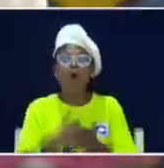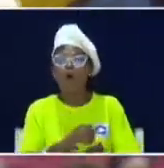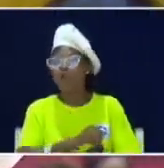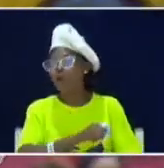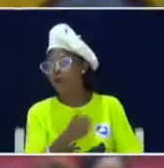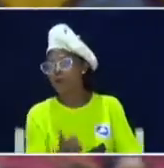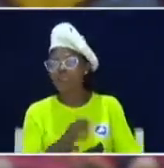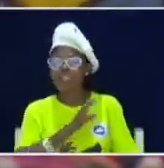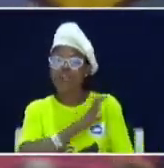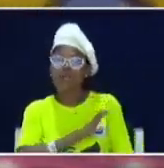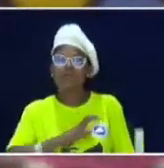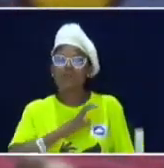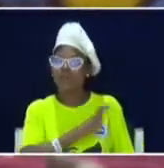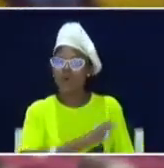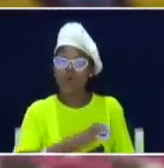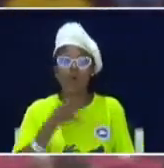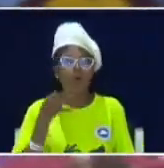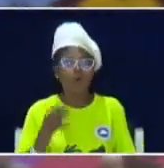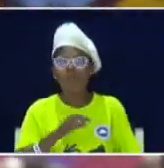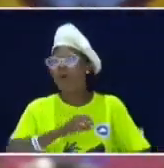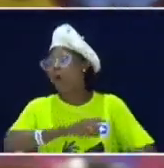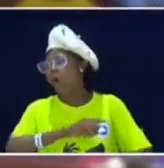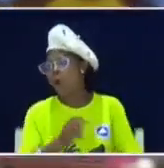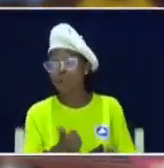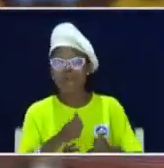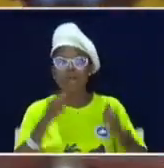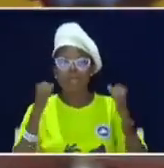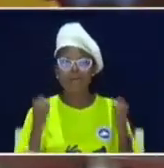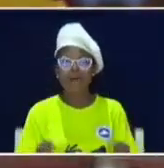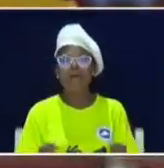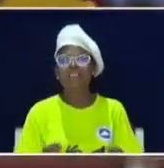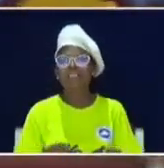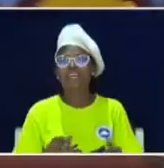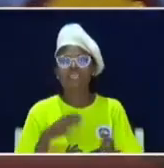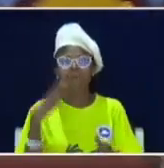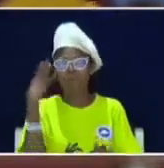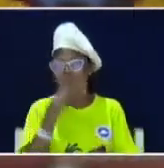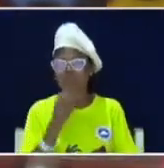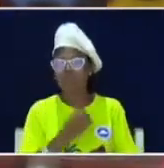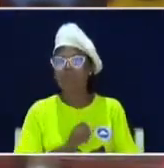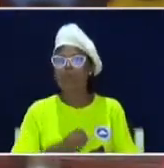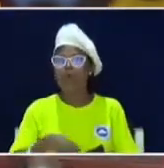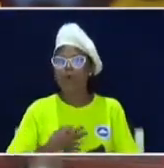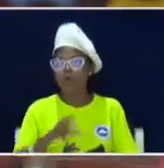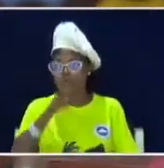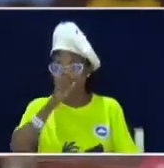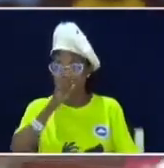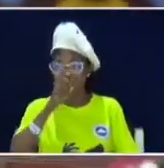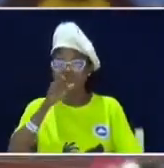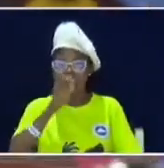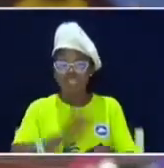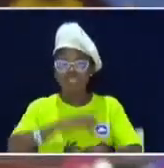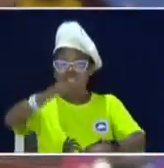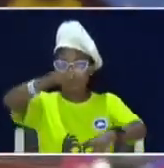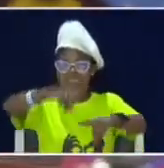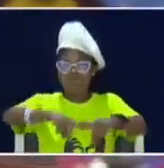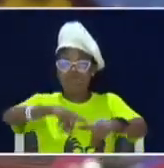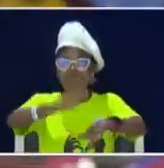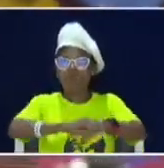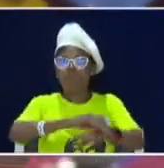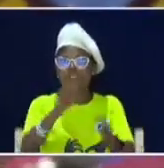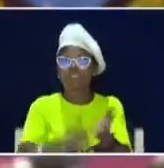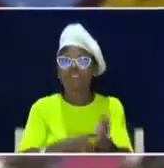every other beautiful feature, every other powerful, magnificent feature of an eagle relies on this thing. And what is